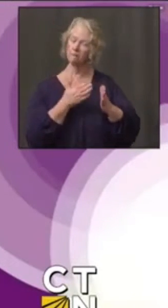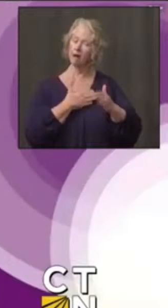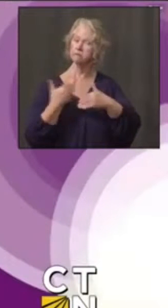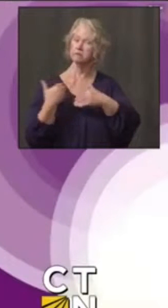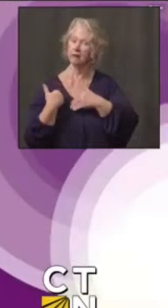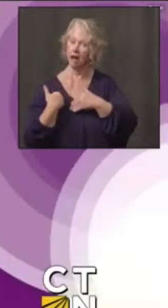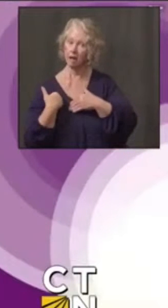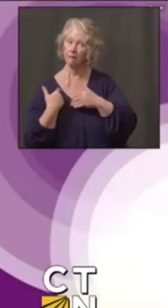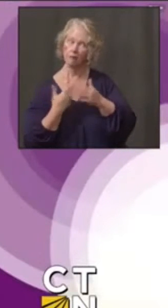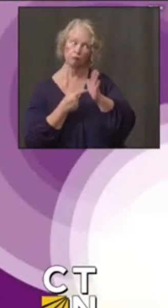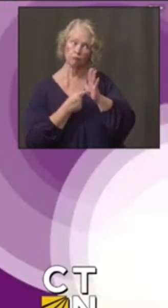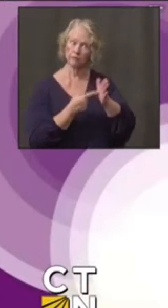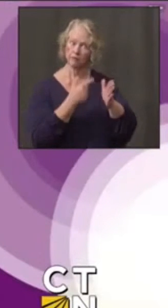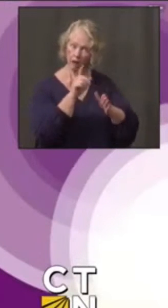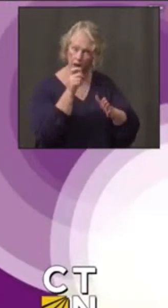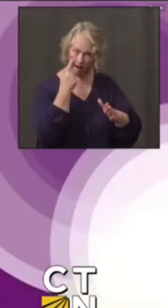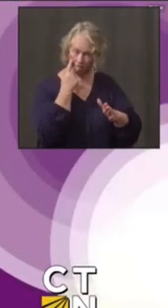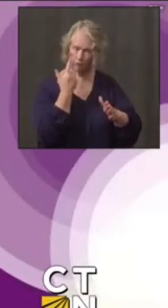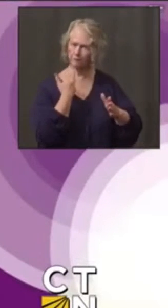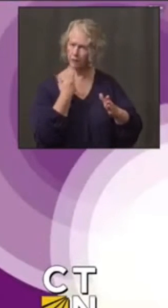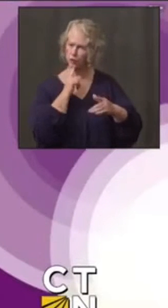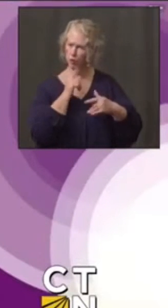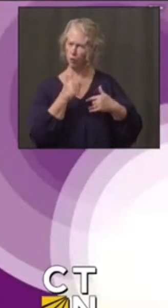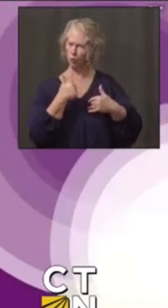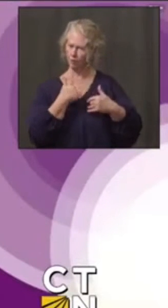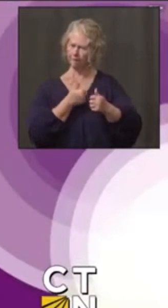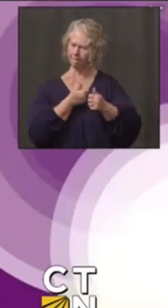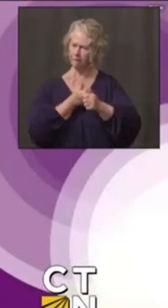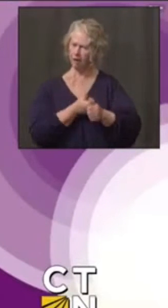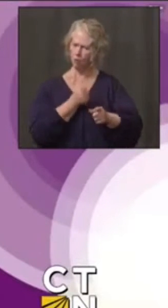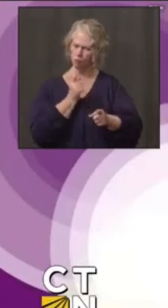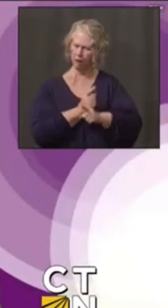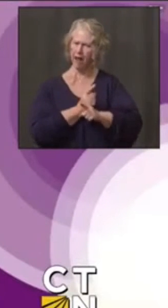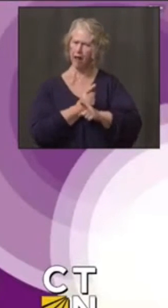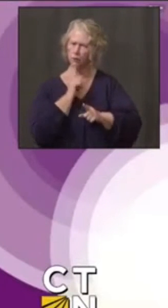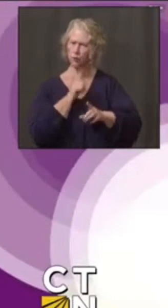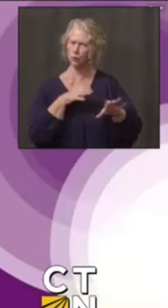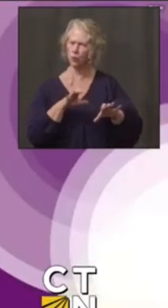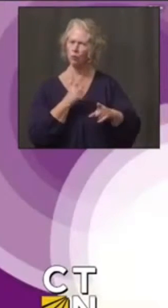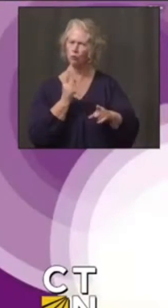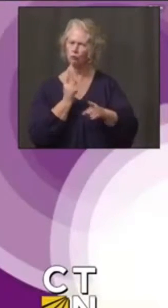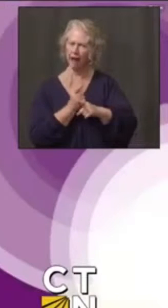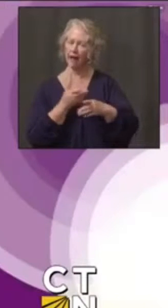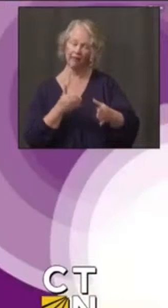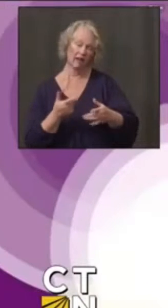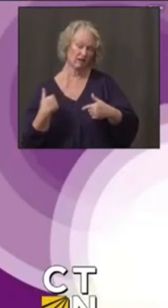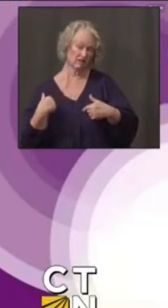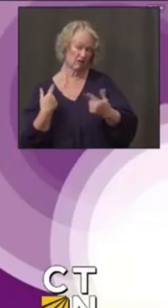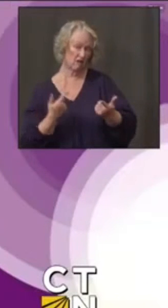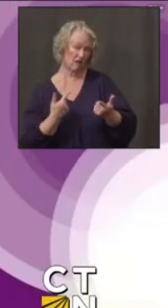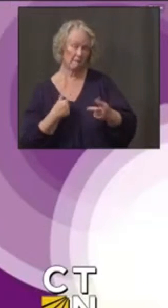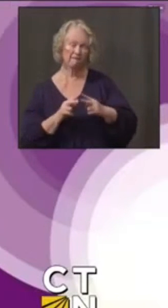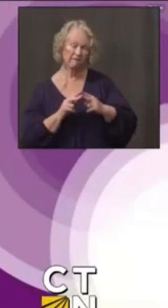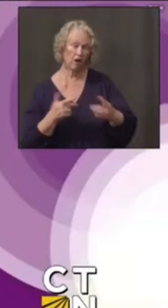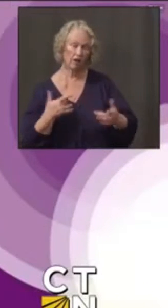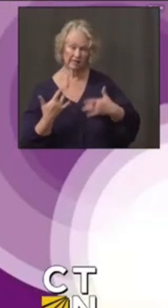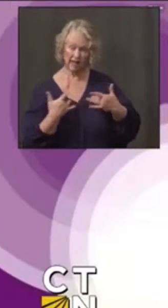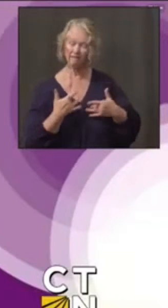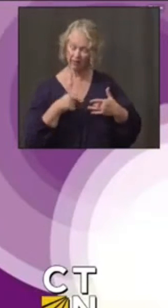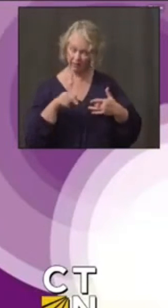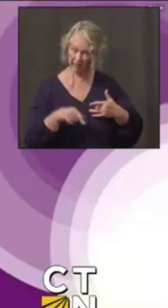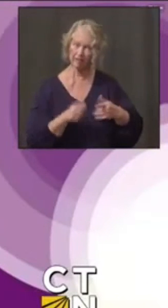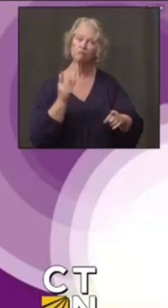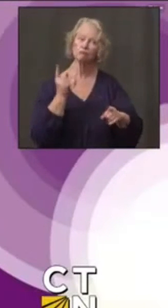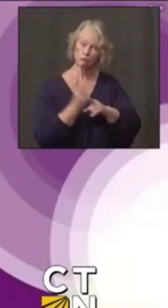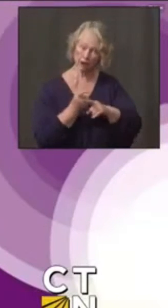that we've dotted our I's and crossed our T's, and this is the right thing to do. And so far, I'm super excited because it sounds like it is the right thing to do, and it will allow